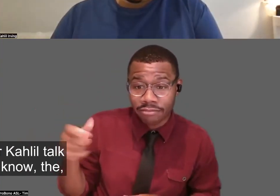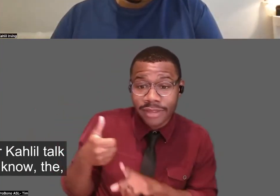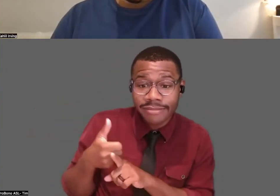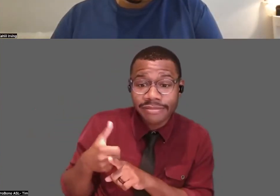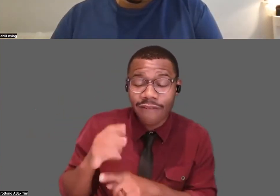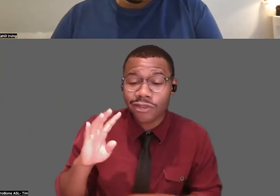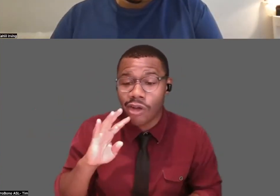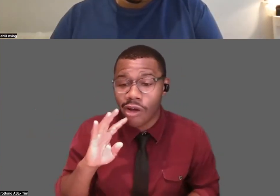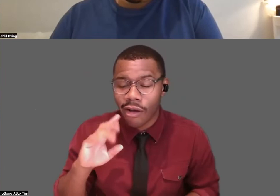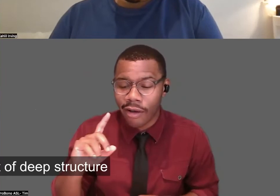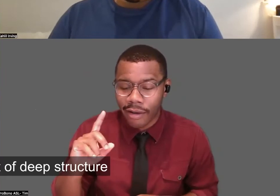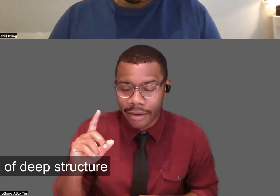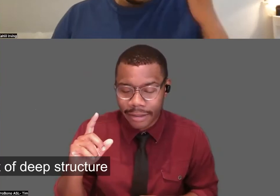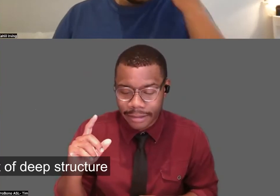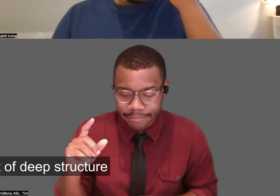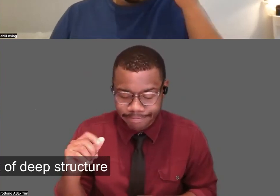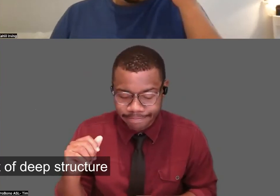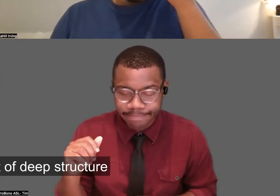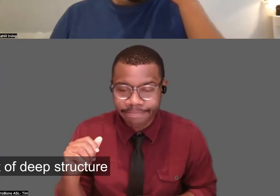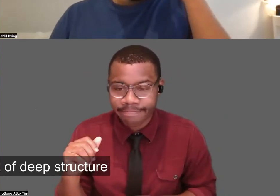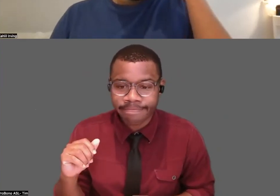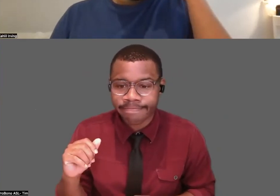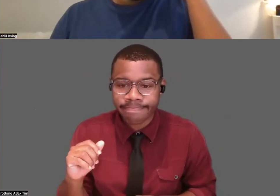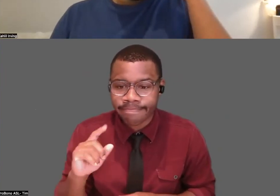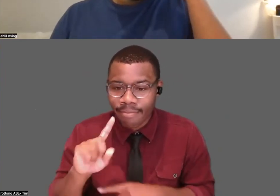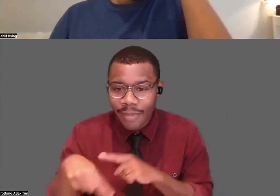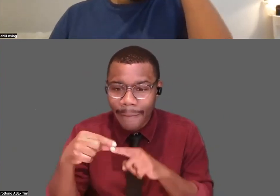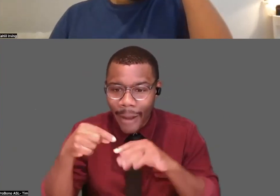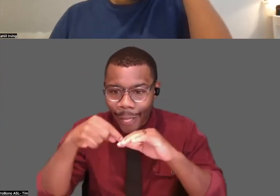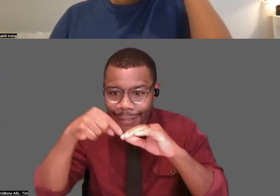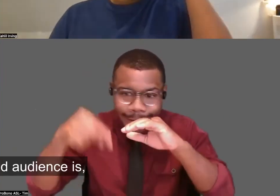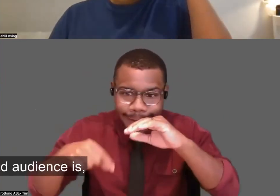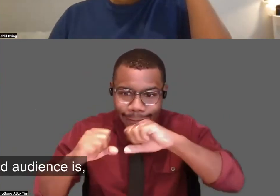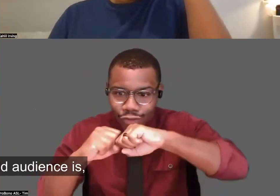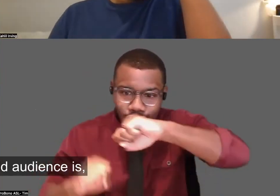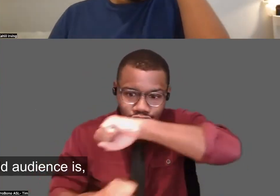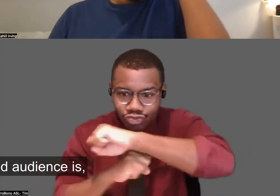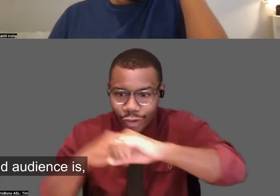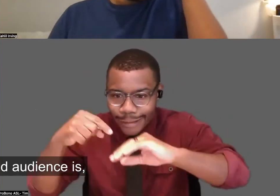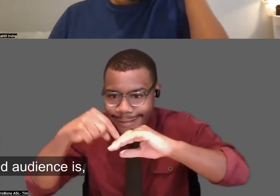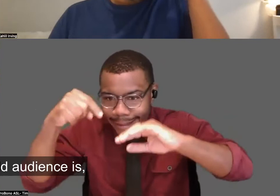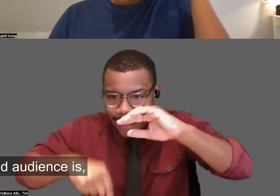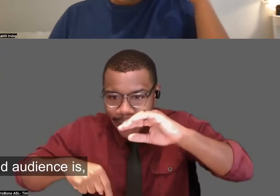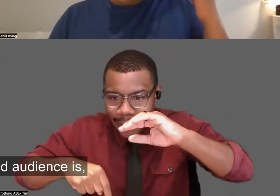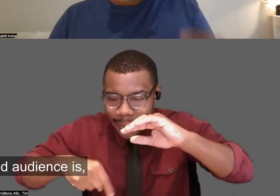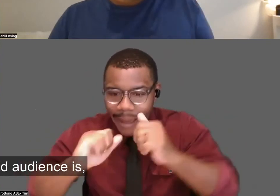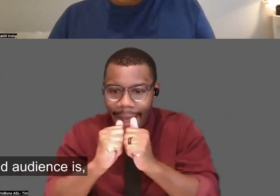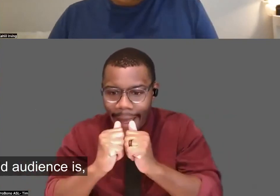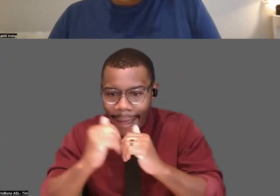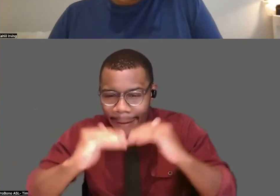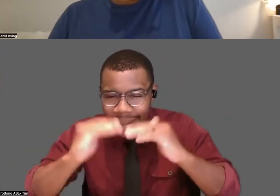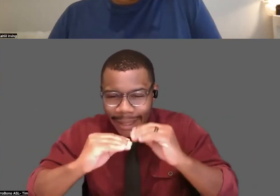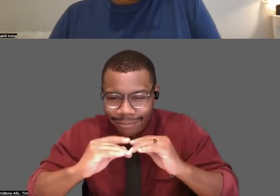the sort of deep structure of trying to build audience